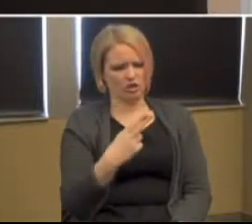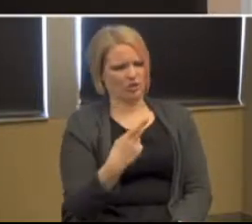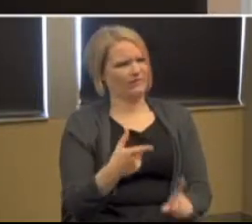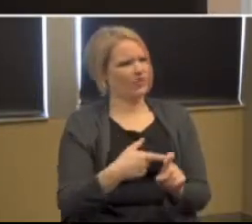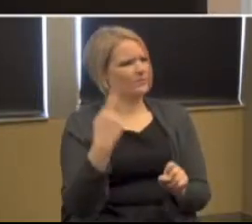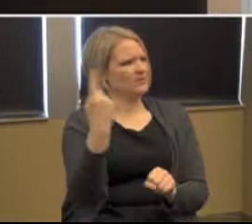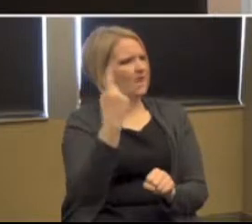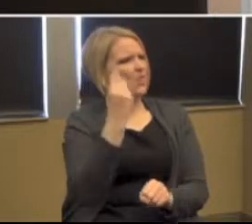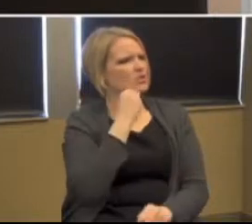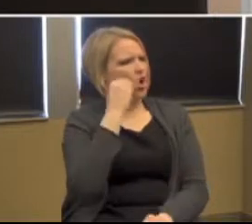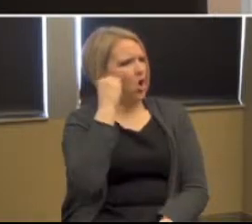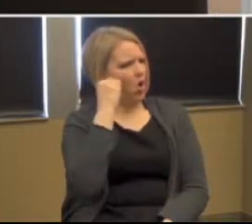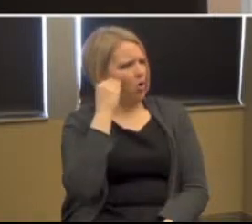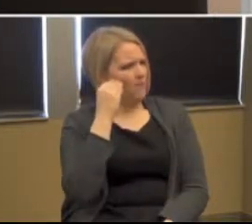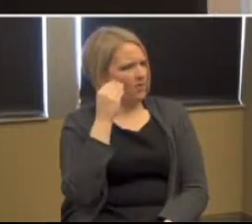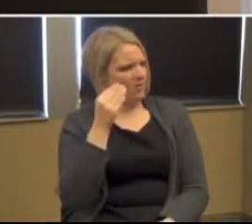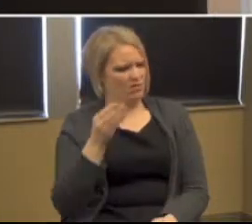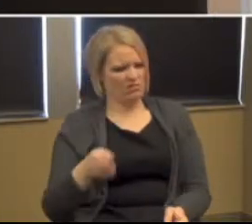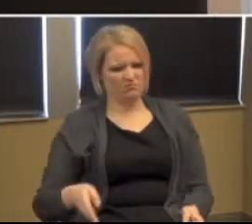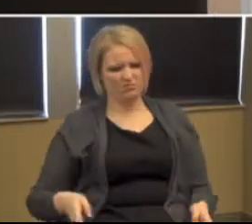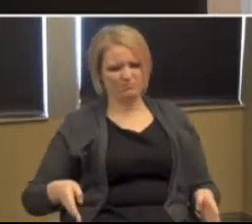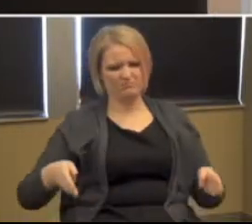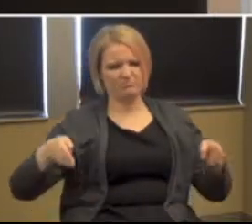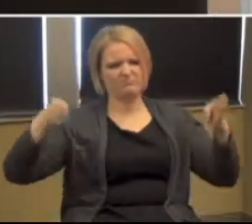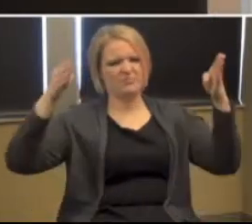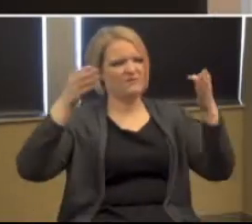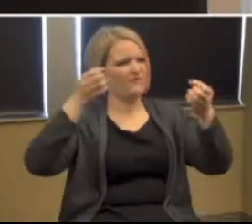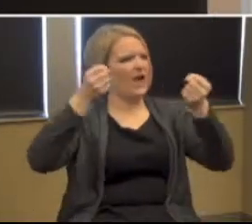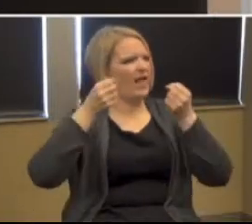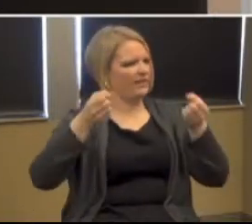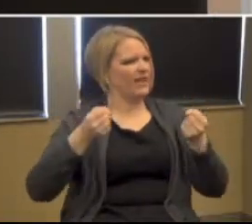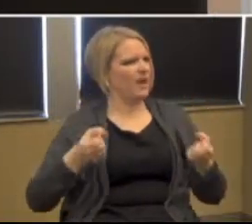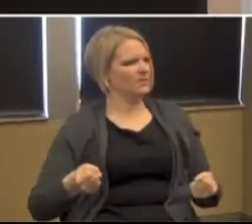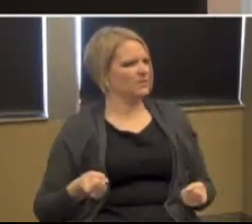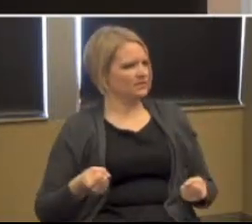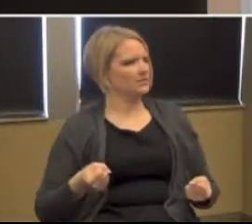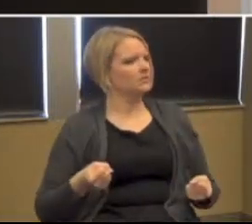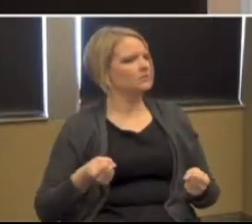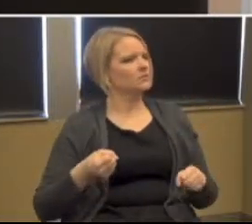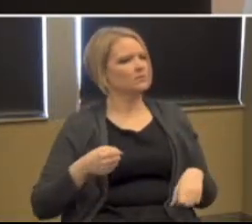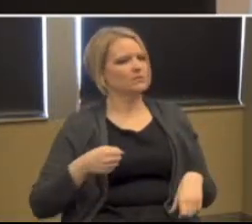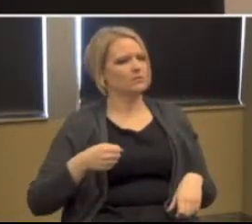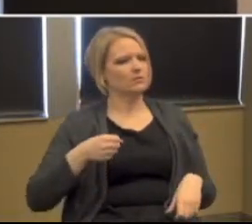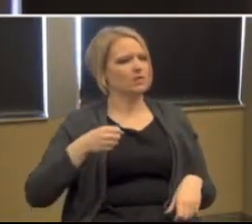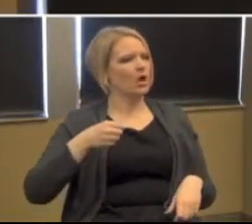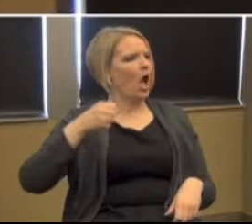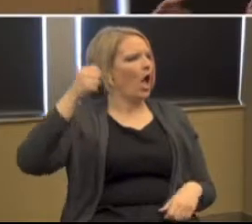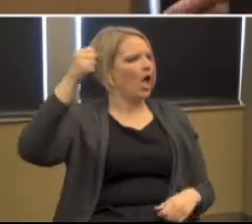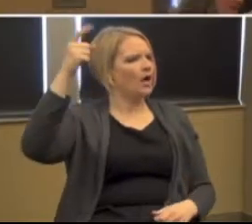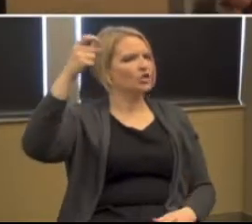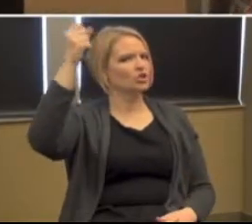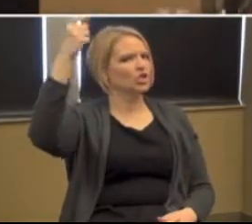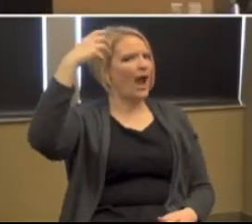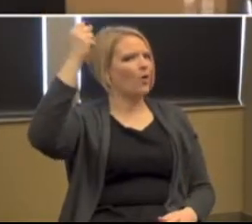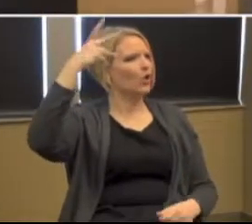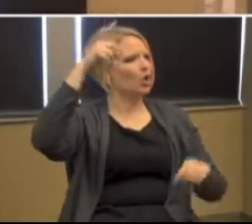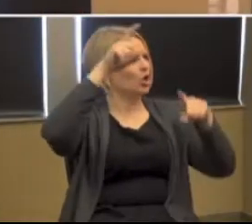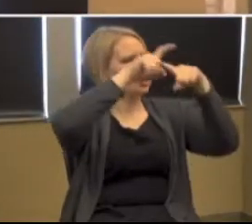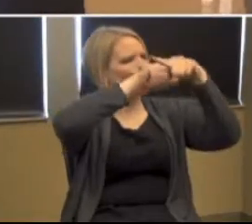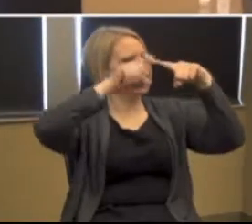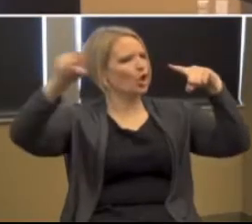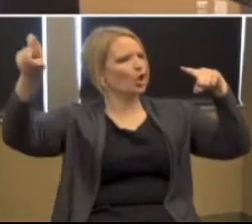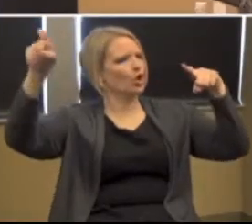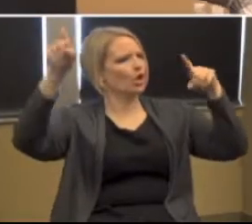in, some really tall filing cabinets, and a shower curtain rod that went